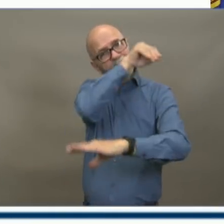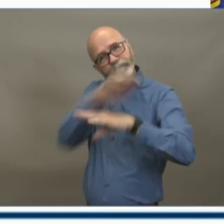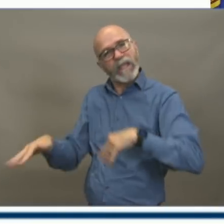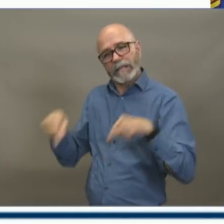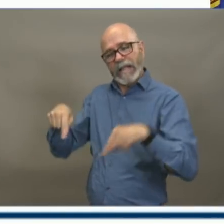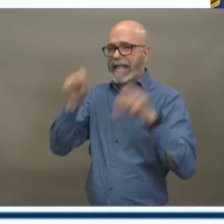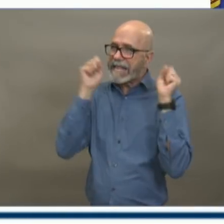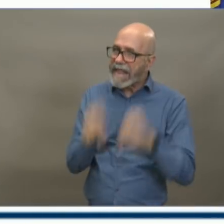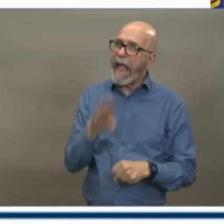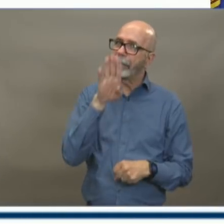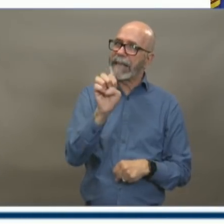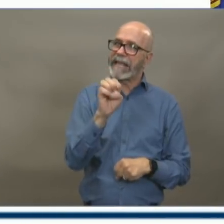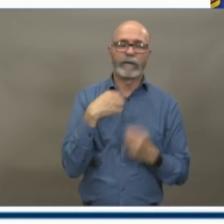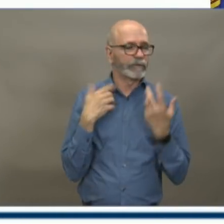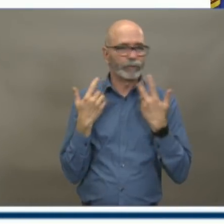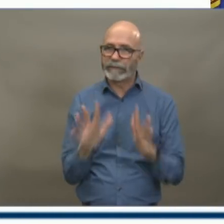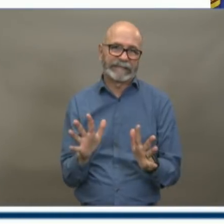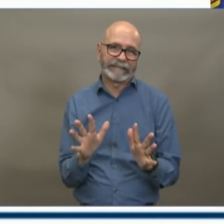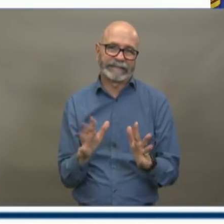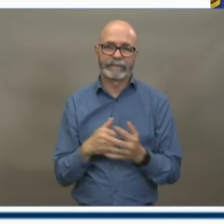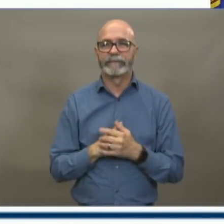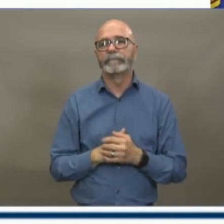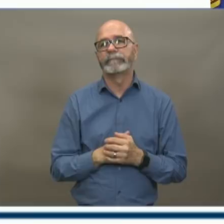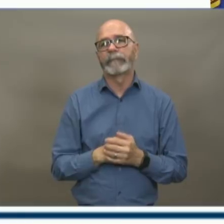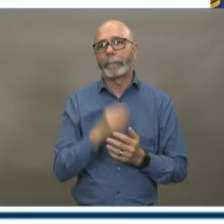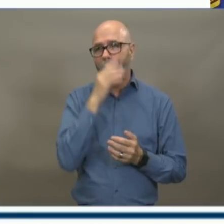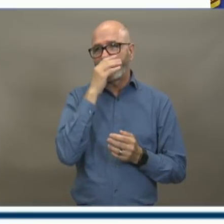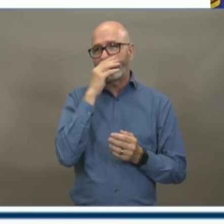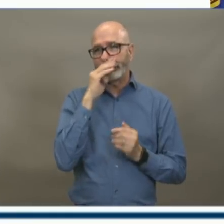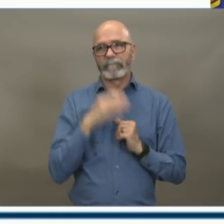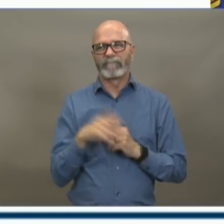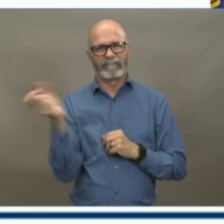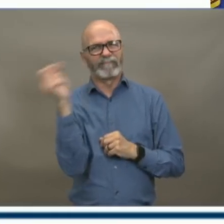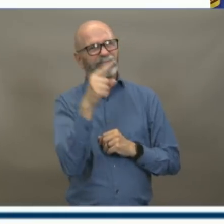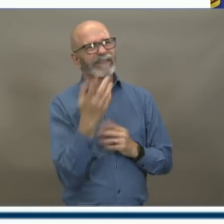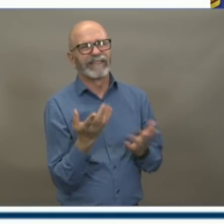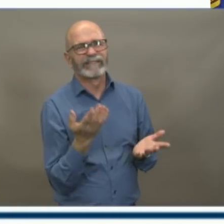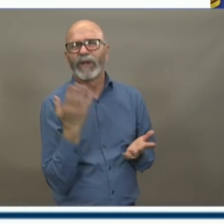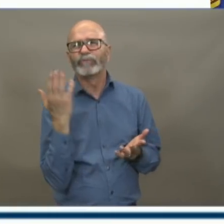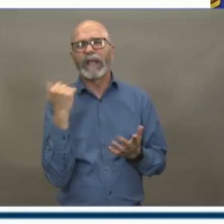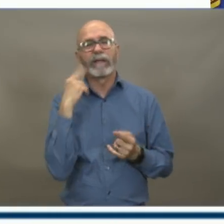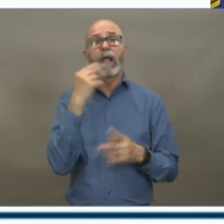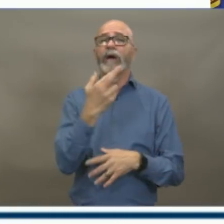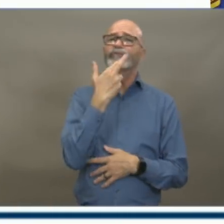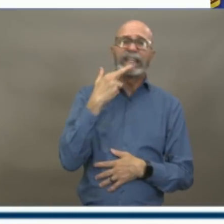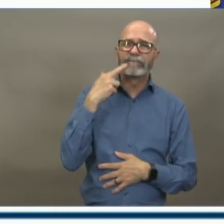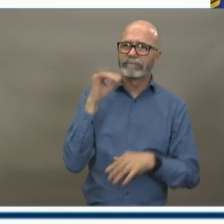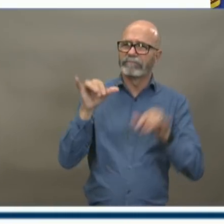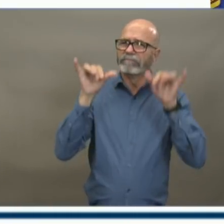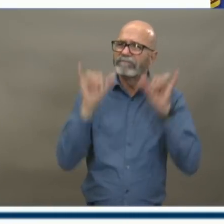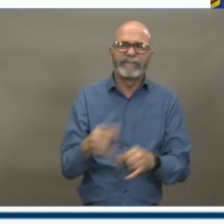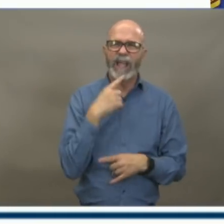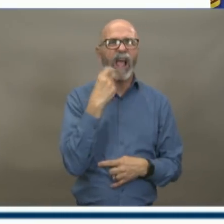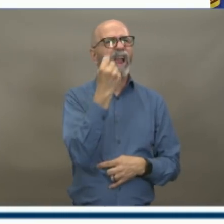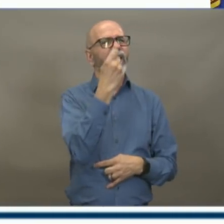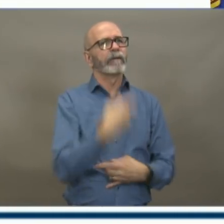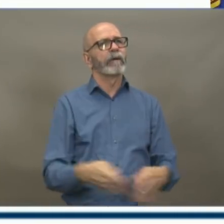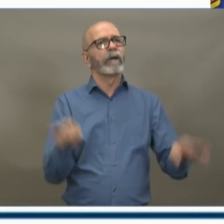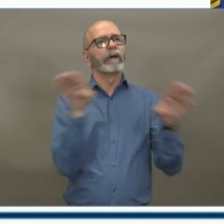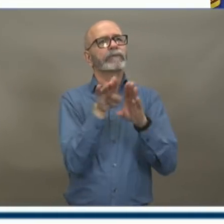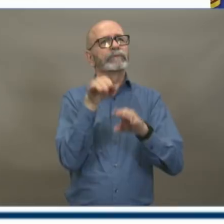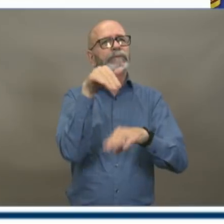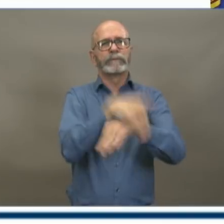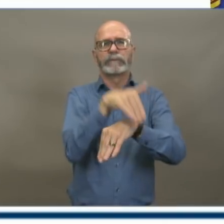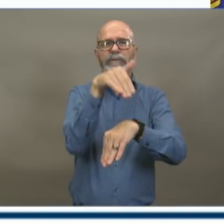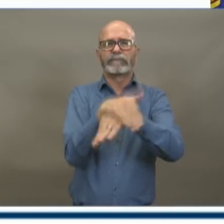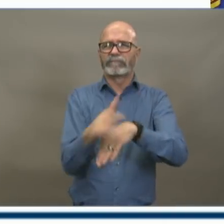the rationale between keeping restaurants closed at 11 p.m. I understand these late-night bar situations were at one point a cause of concern, but with 11